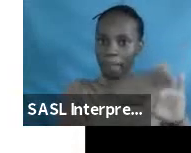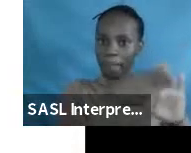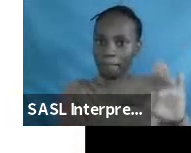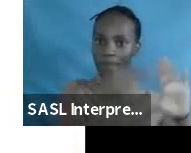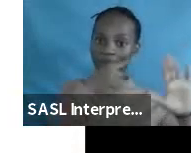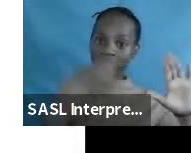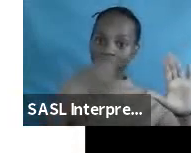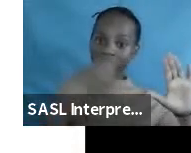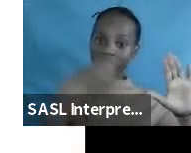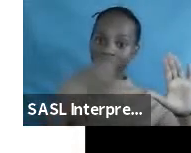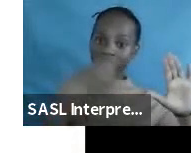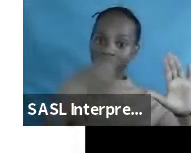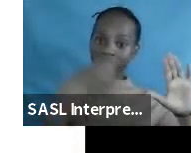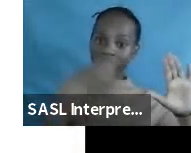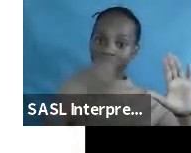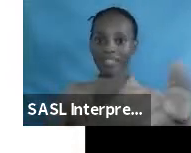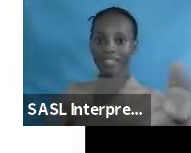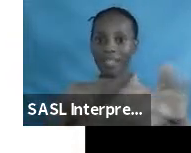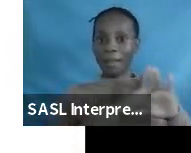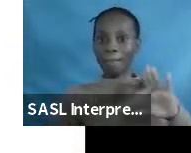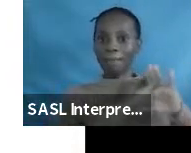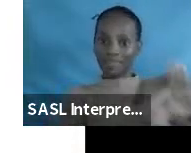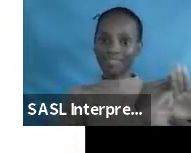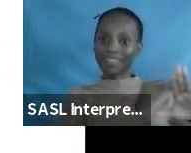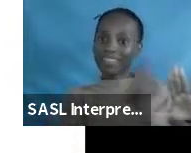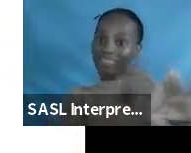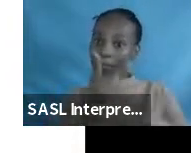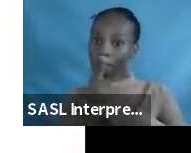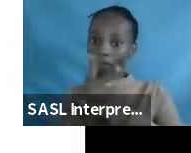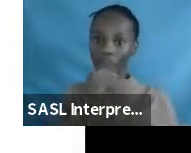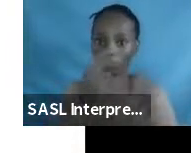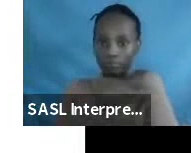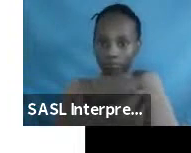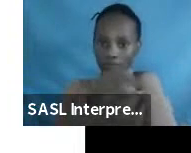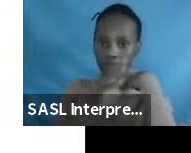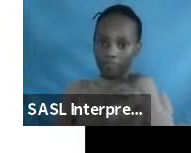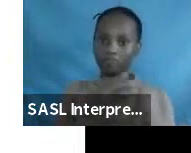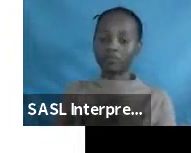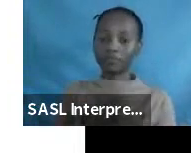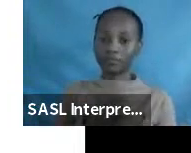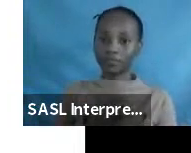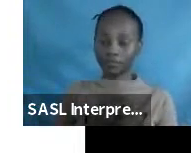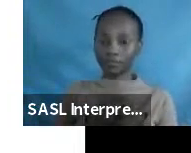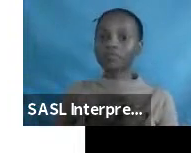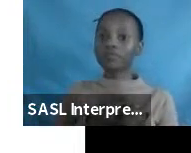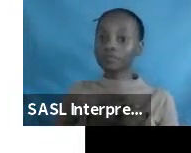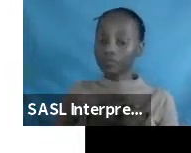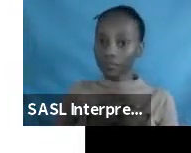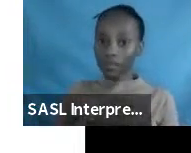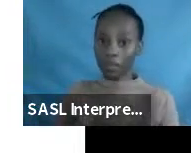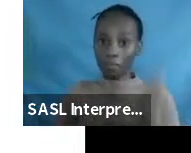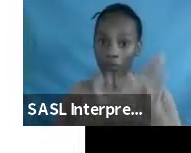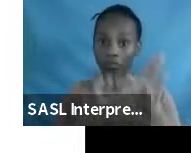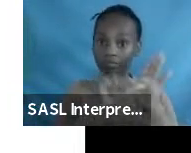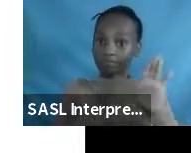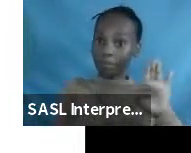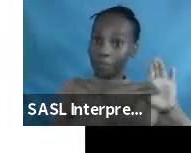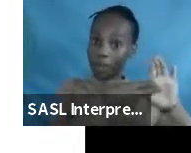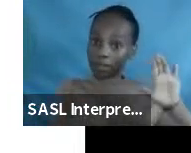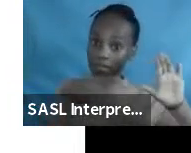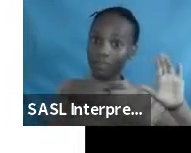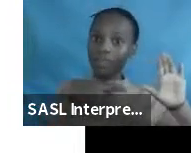properties from being infringed. Trademarks are the important part of the brands as they give consumers trust in